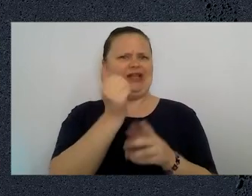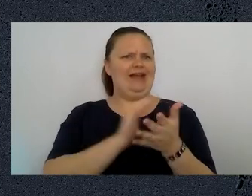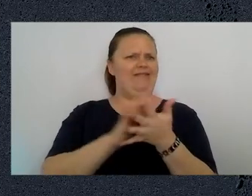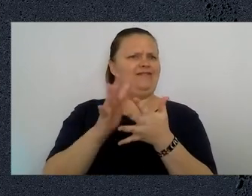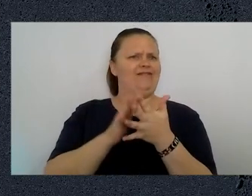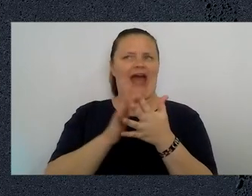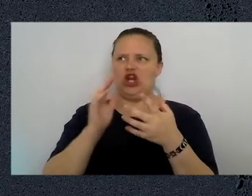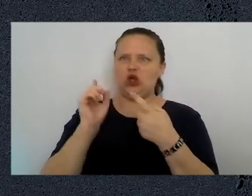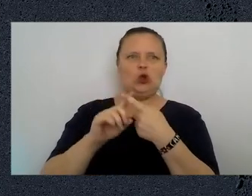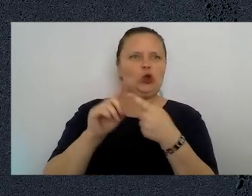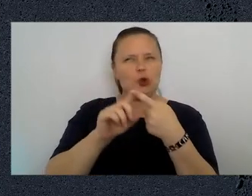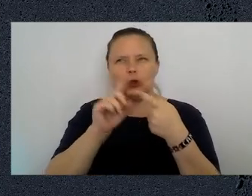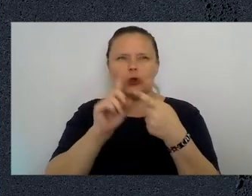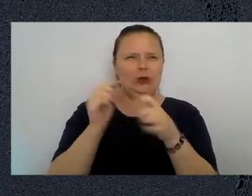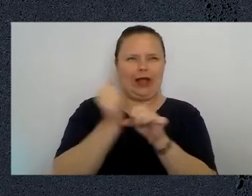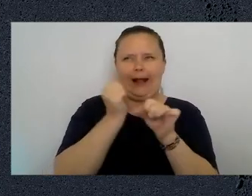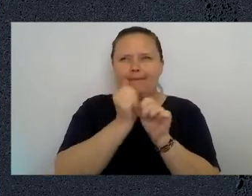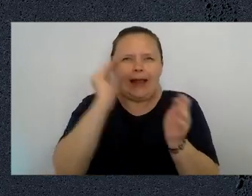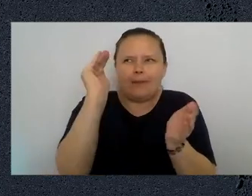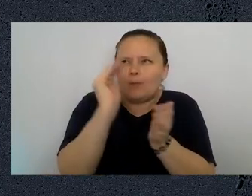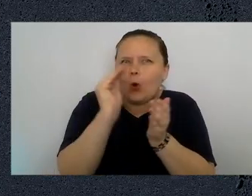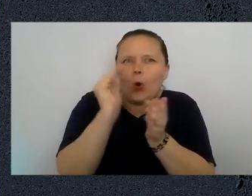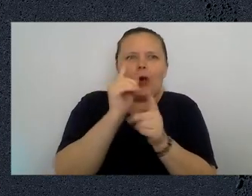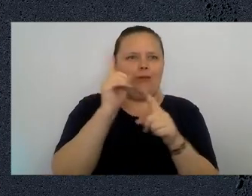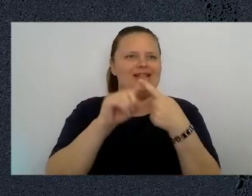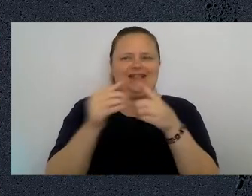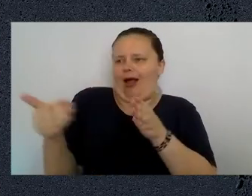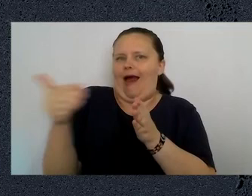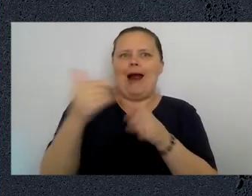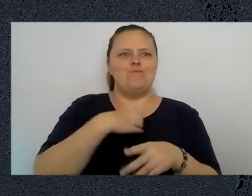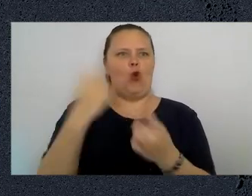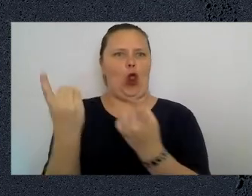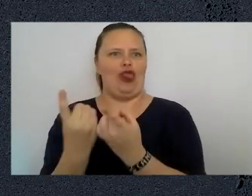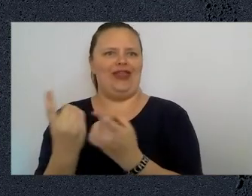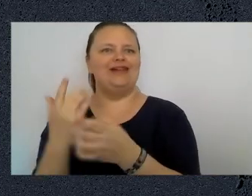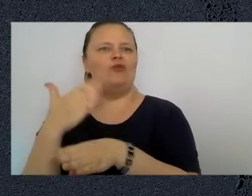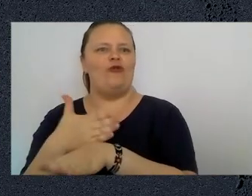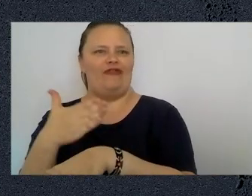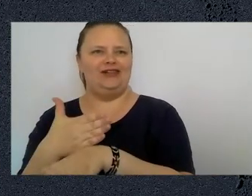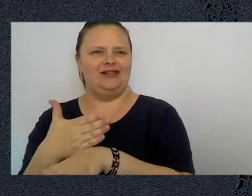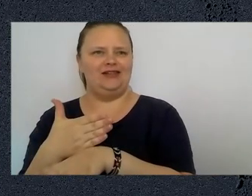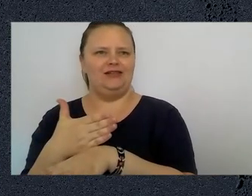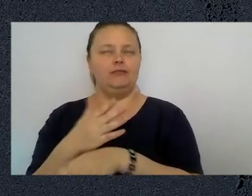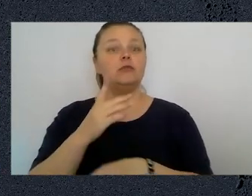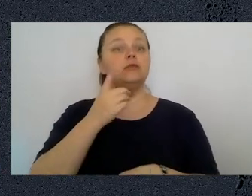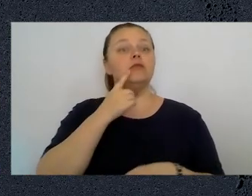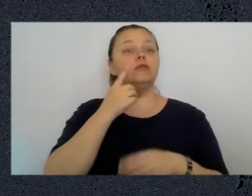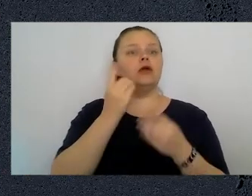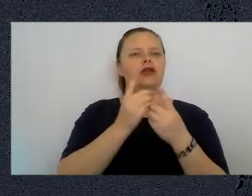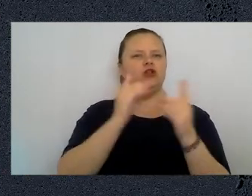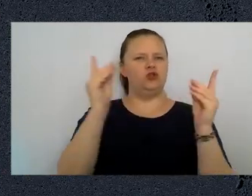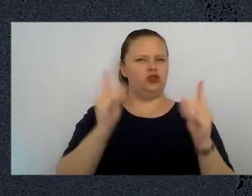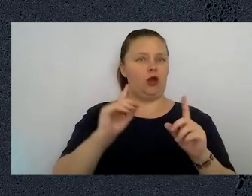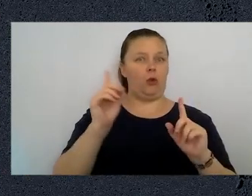and making things smaller and still keeping them more and more functional. So what sorts of things are you designing and developing? I talked about these